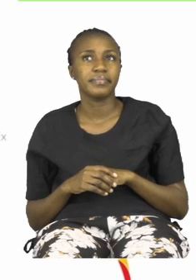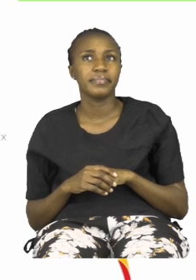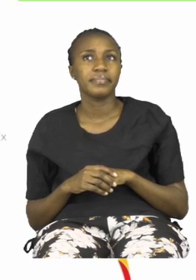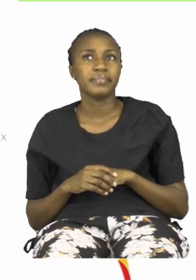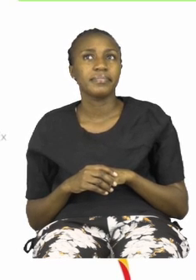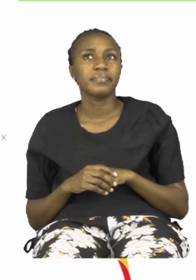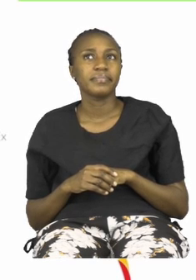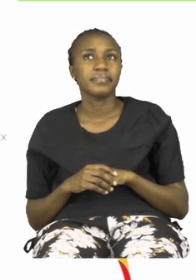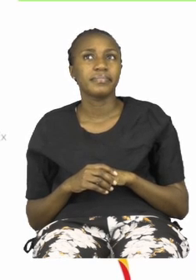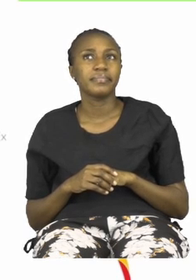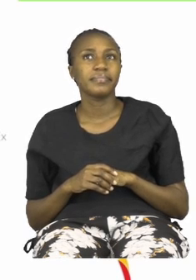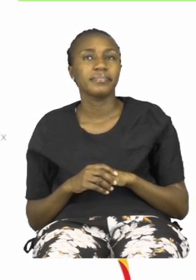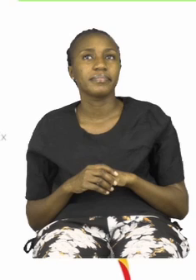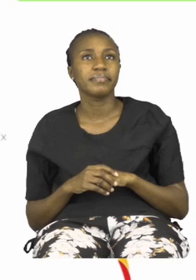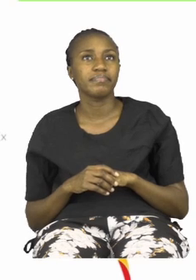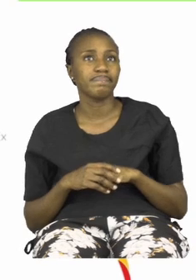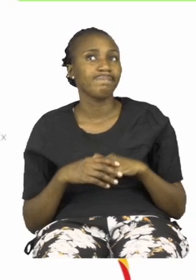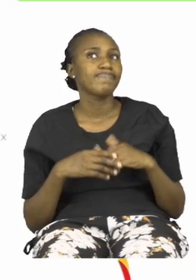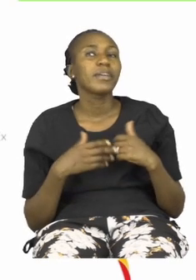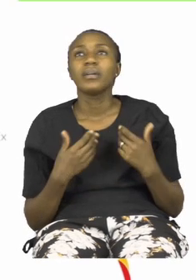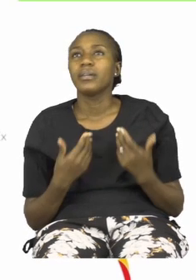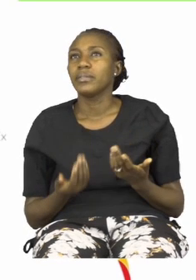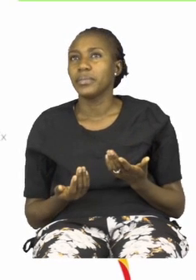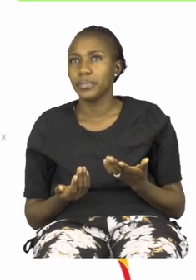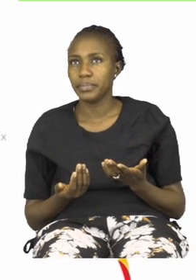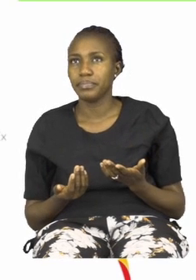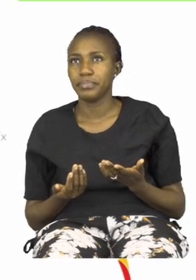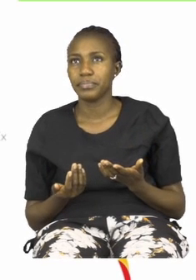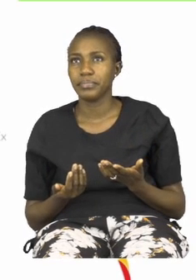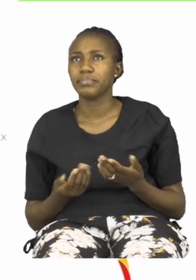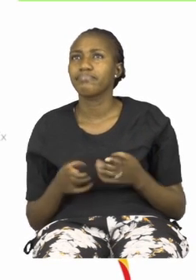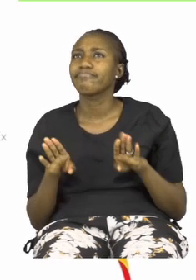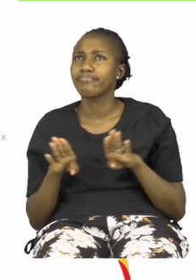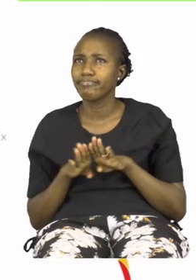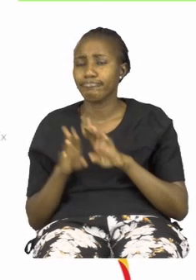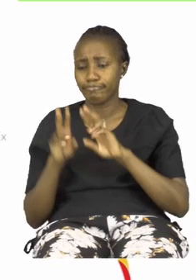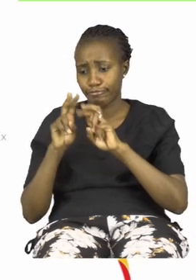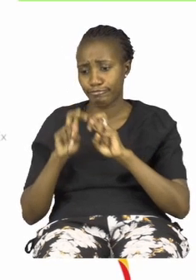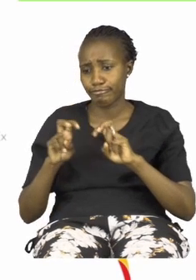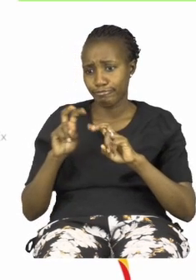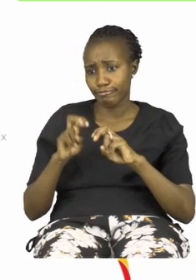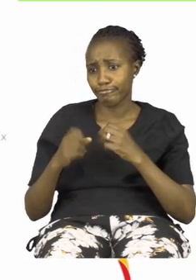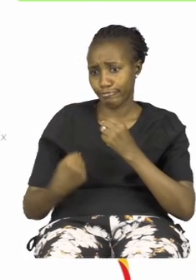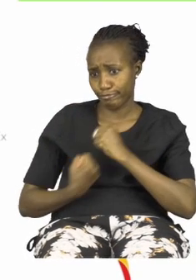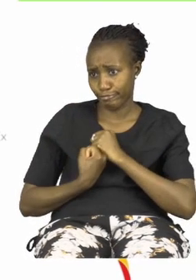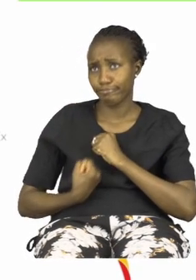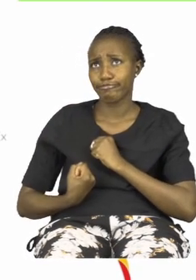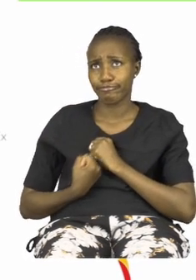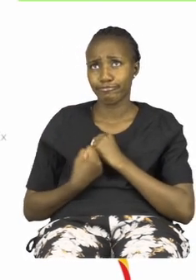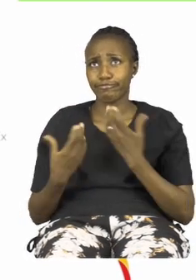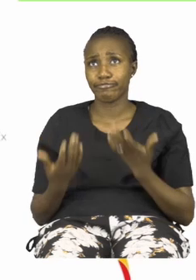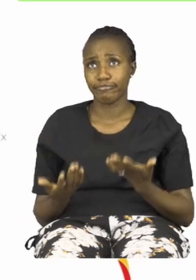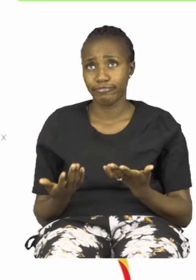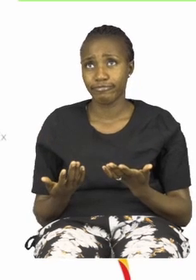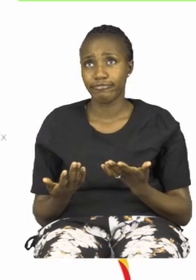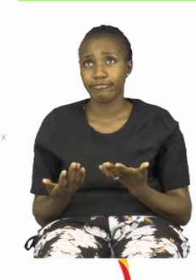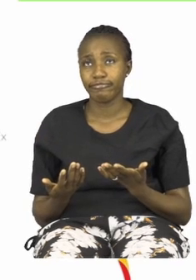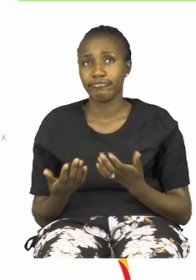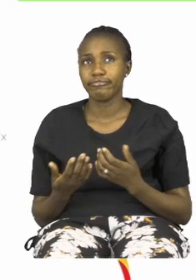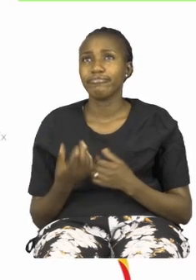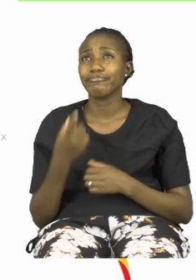in that process? Well, okay, we do search for sponsorships.